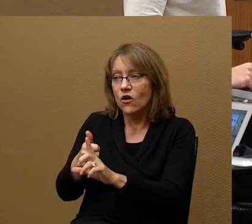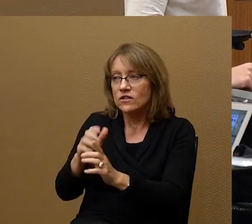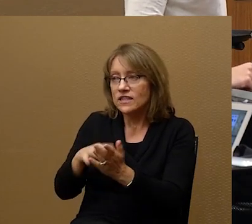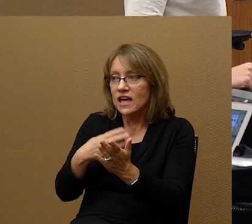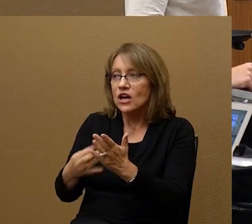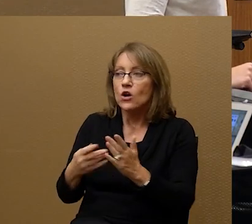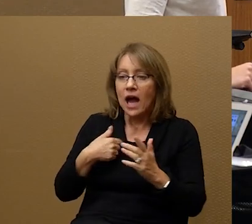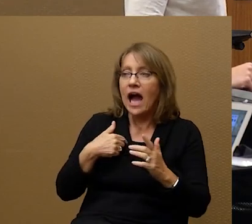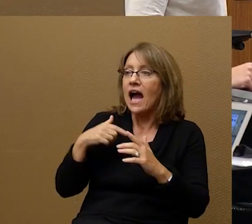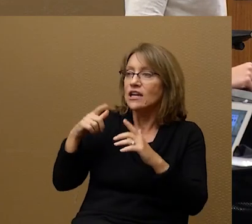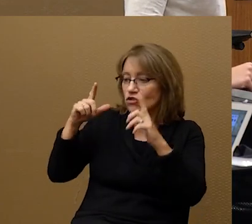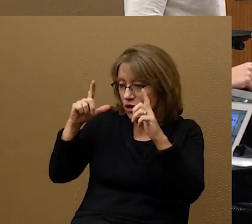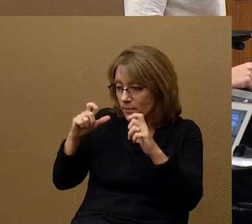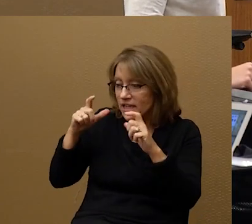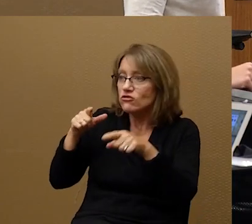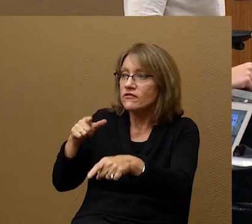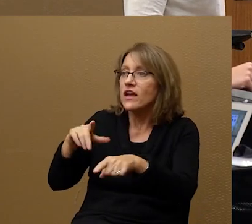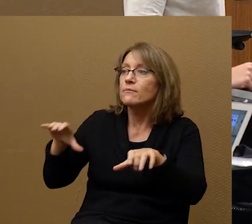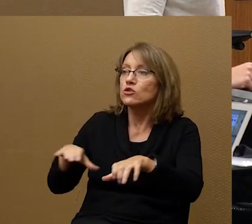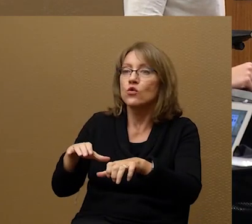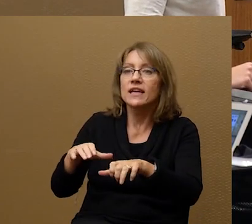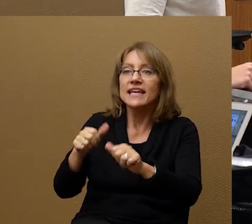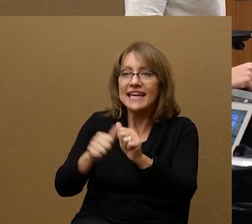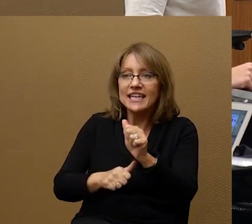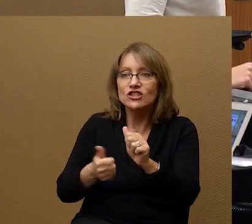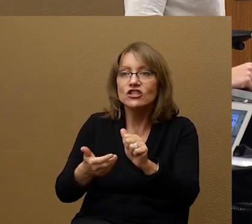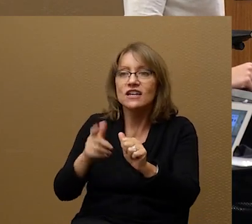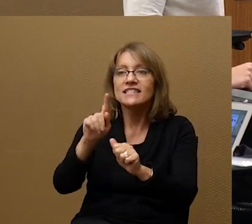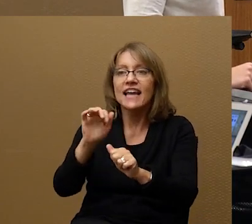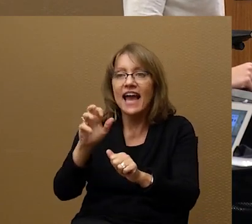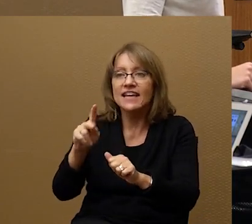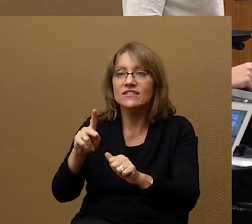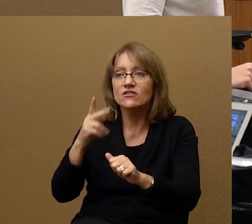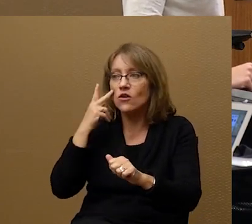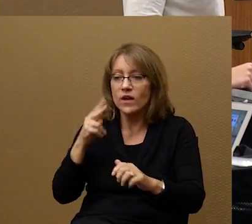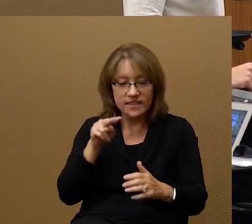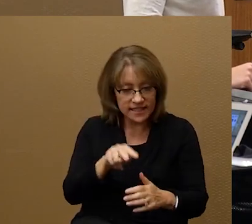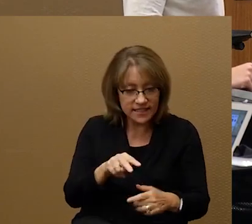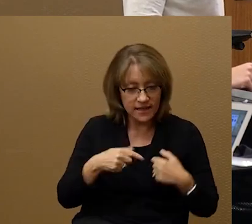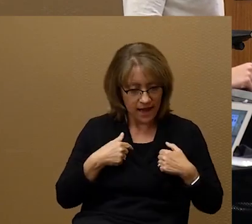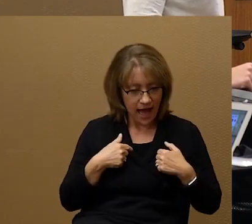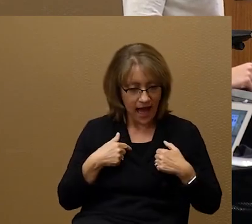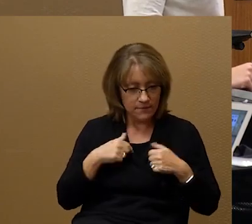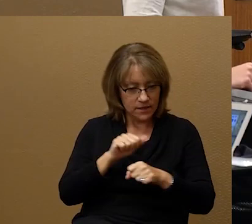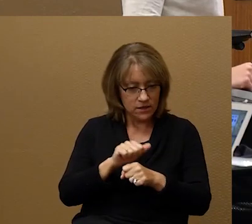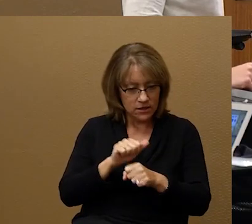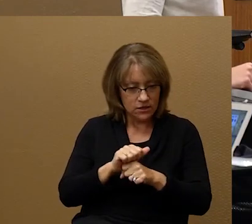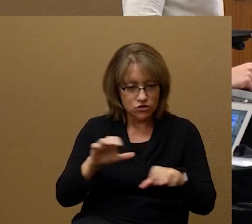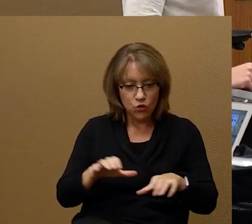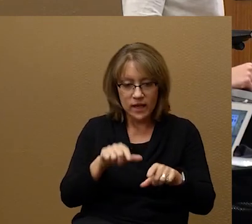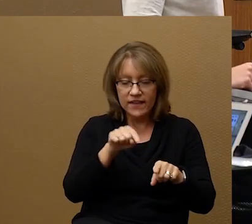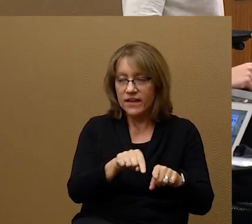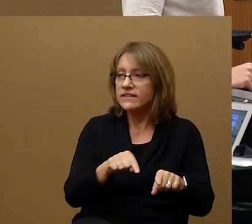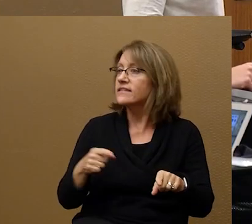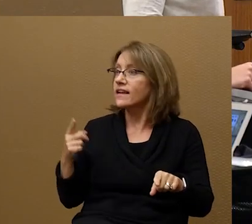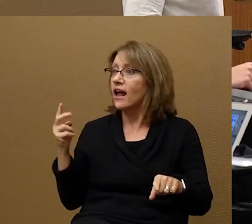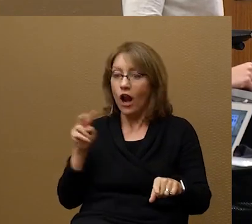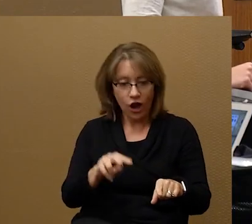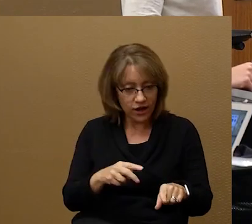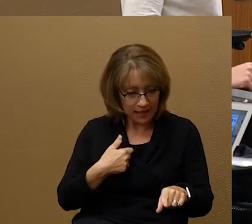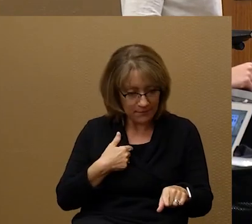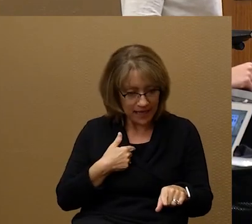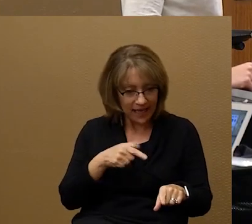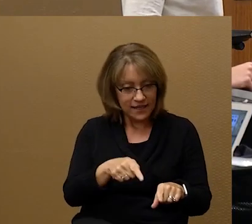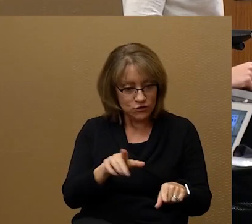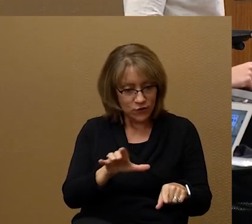each task. So then him seeing himself on his schedule, he can remember, oh yeah, that's next, or that's next. Right.